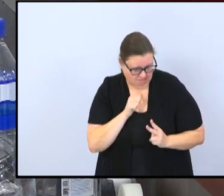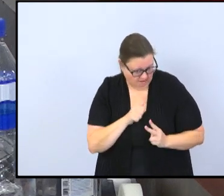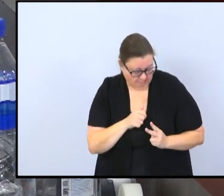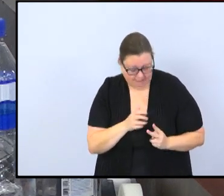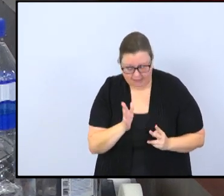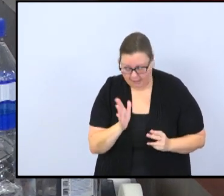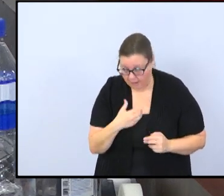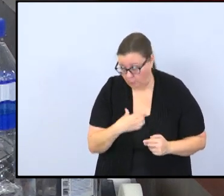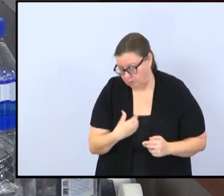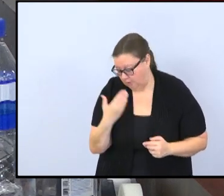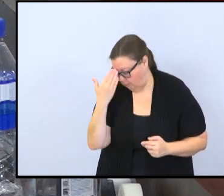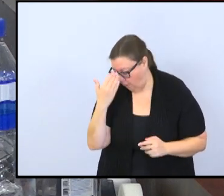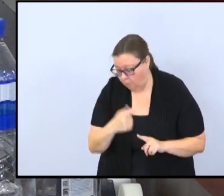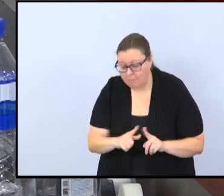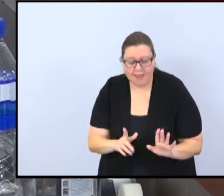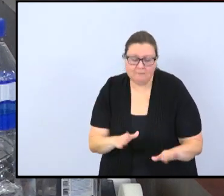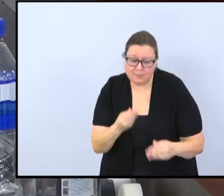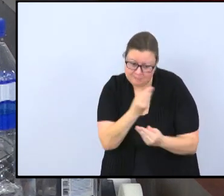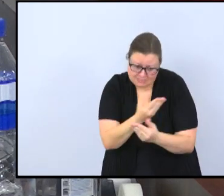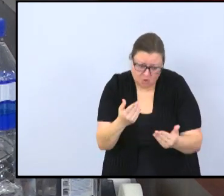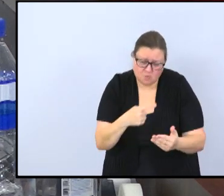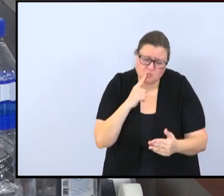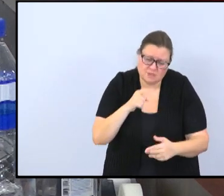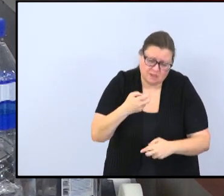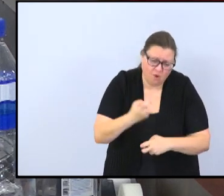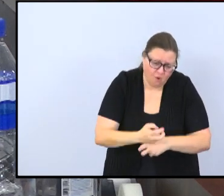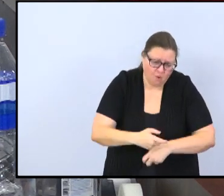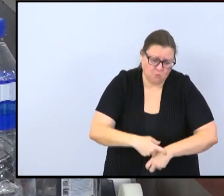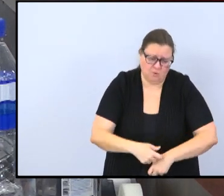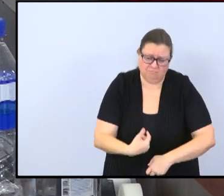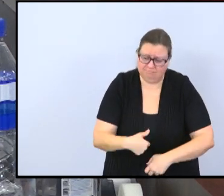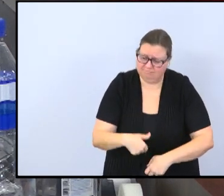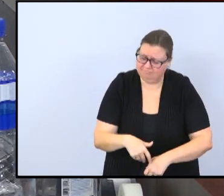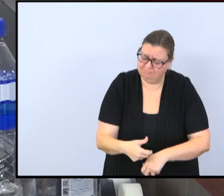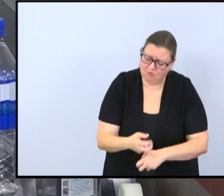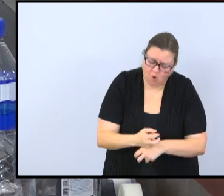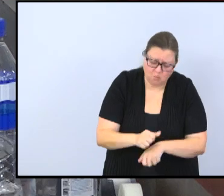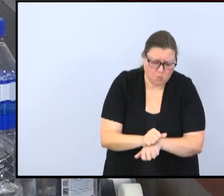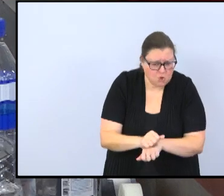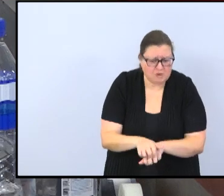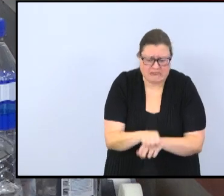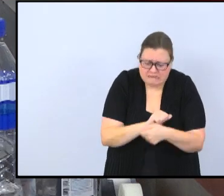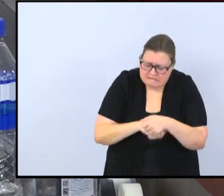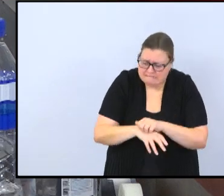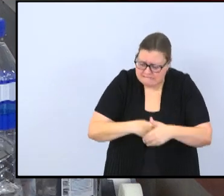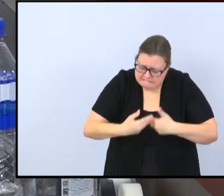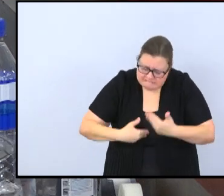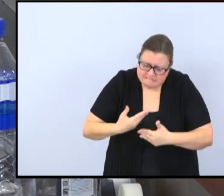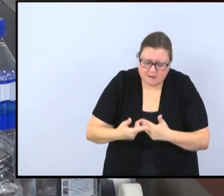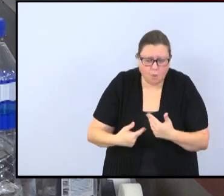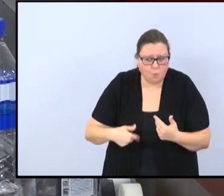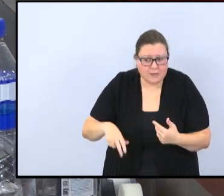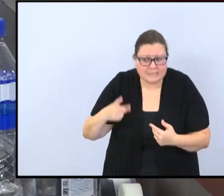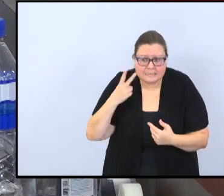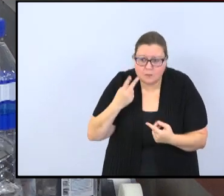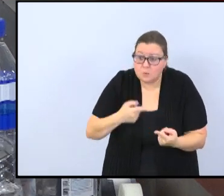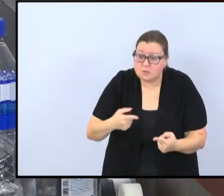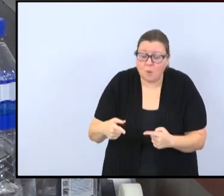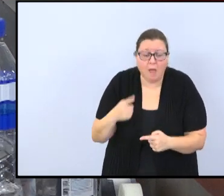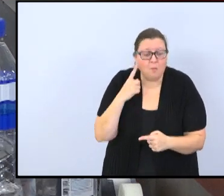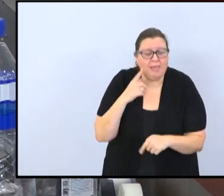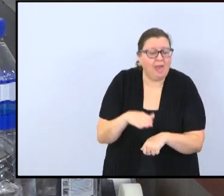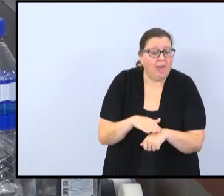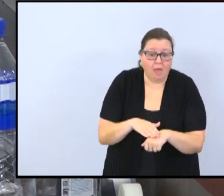I'll say to all of you, this is hard work. This board does really hard work. We hear the hard parts of what's happening